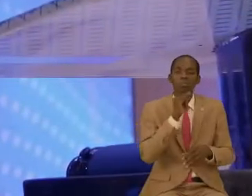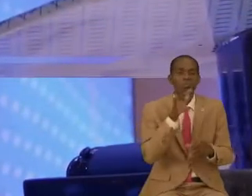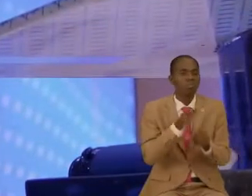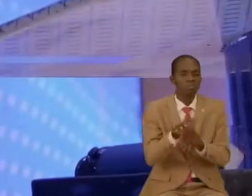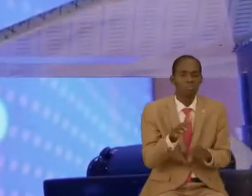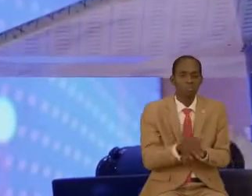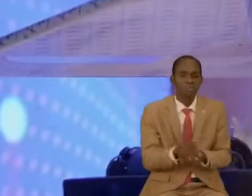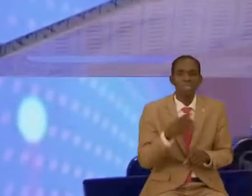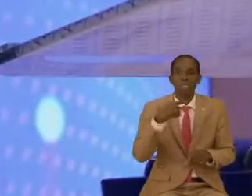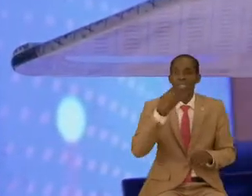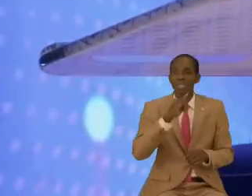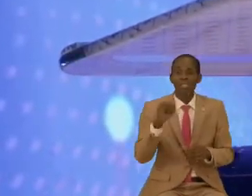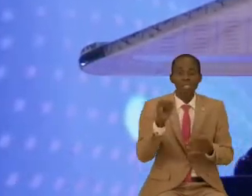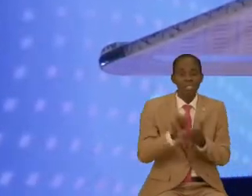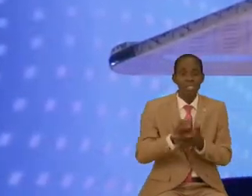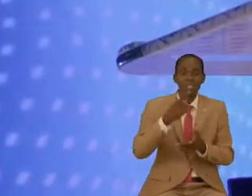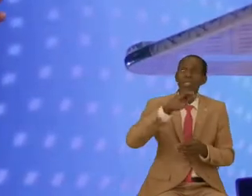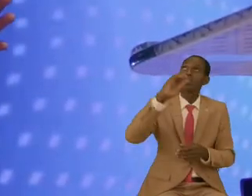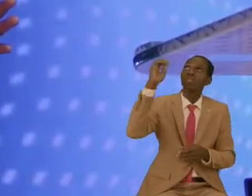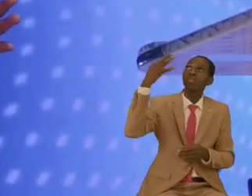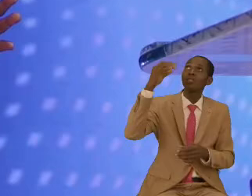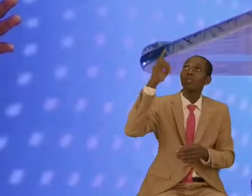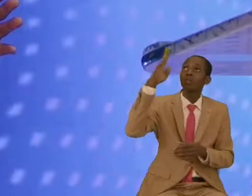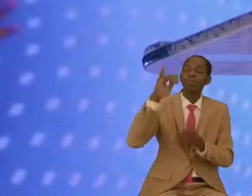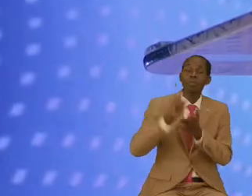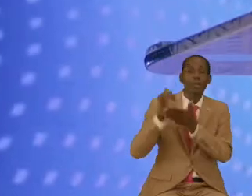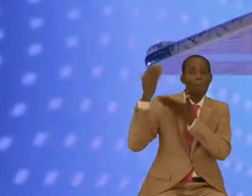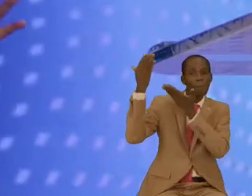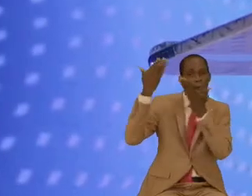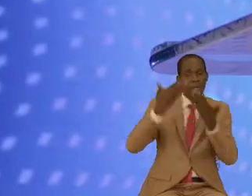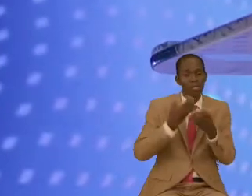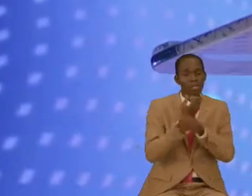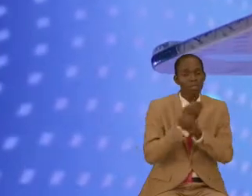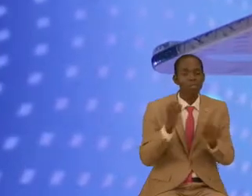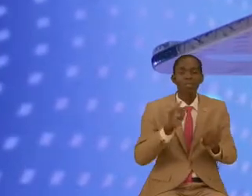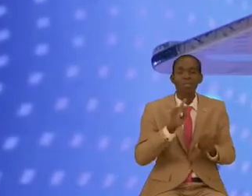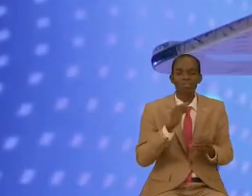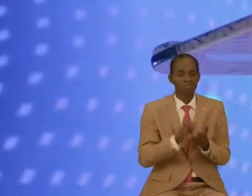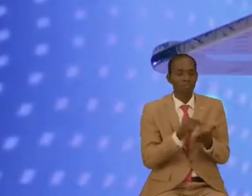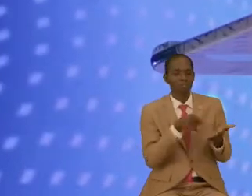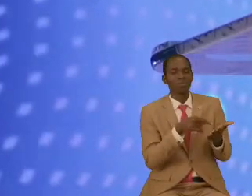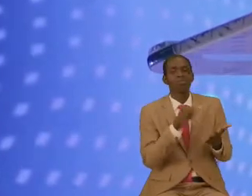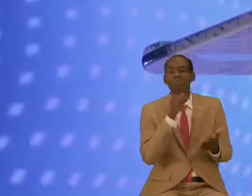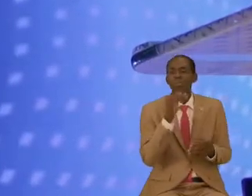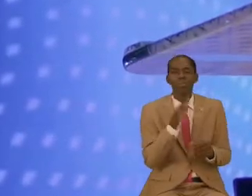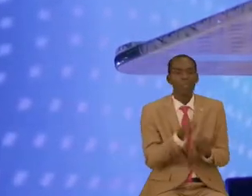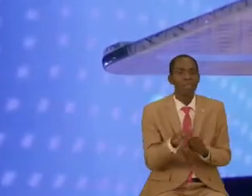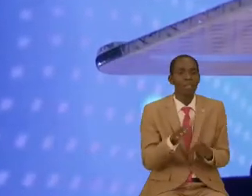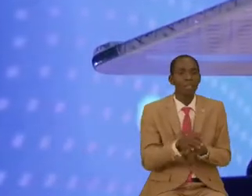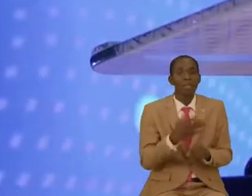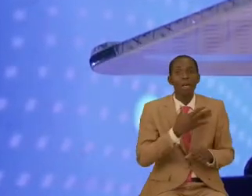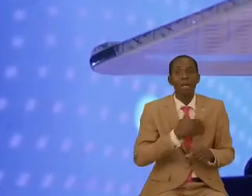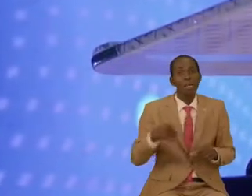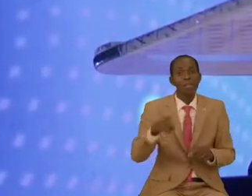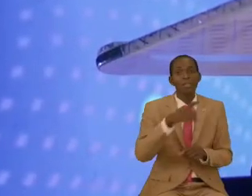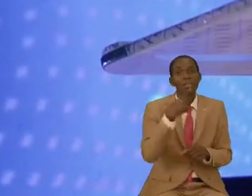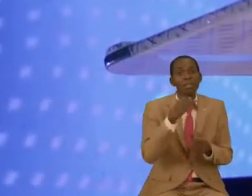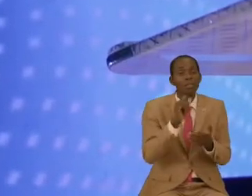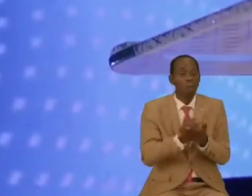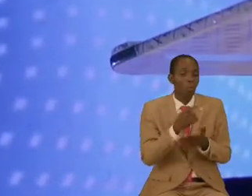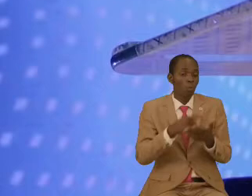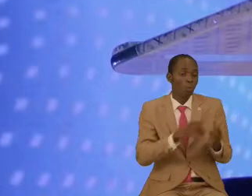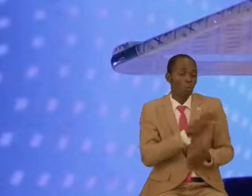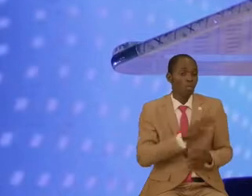They said the grace of God that bringeth salvation, they said that's not enough. They say what Christ